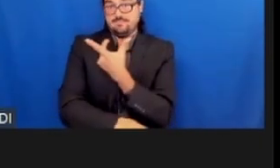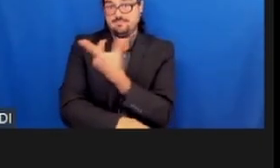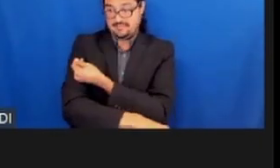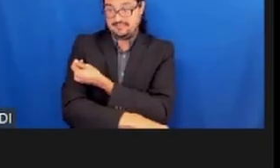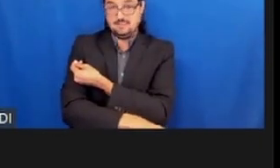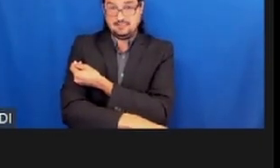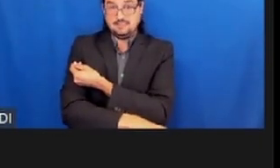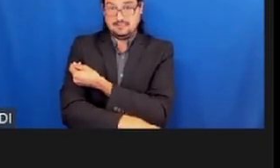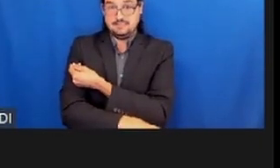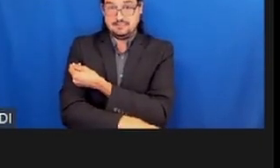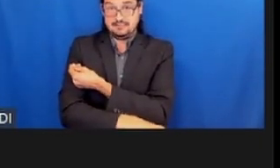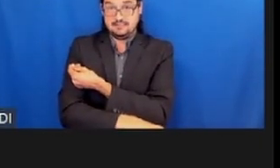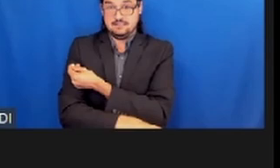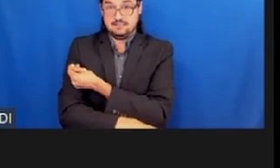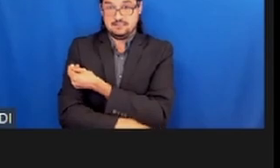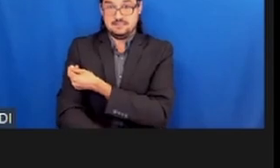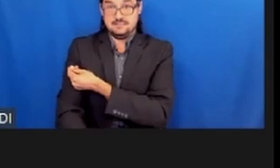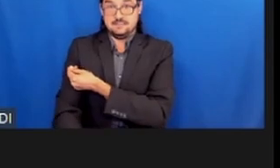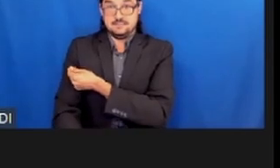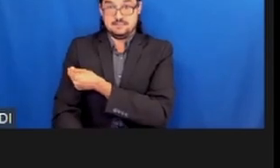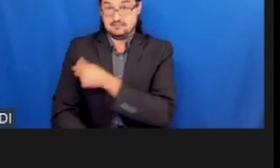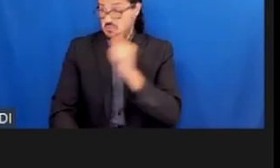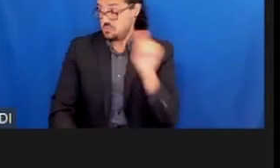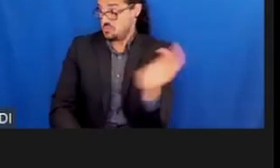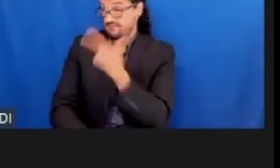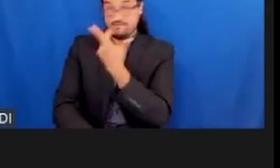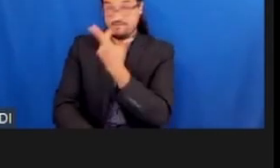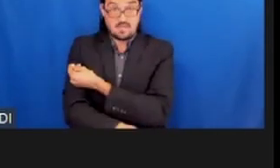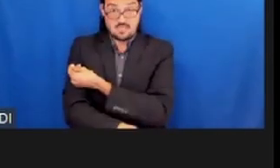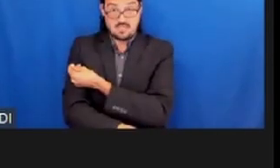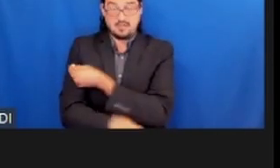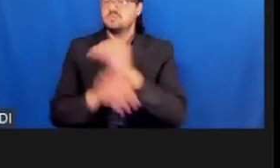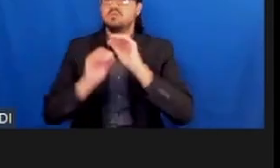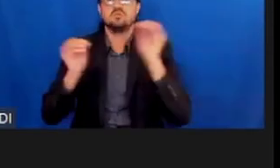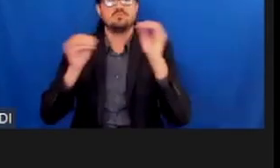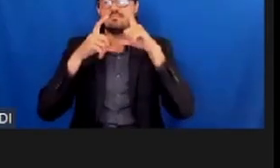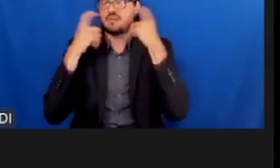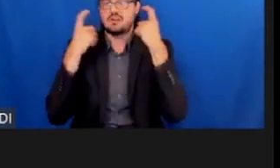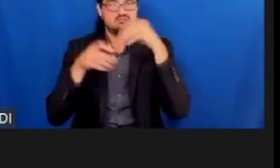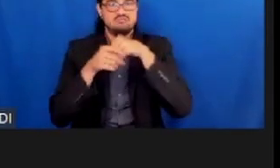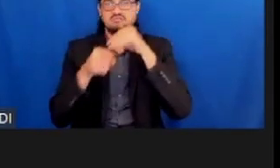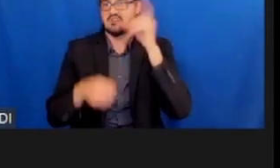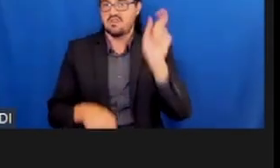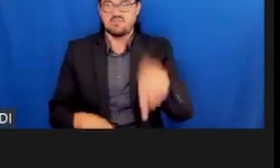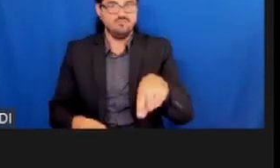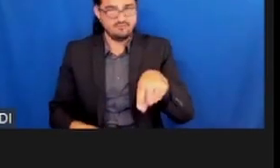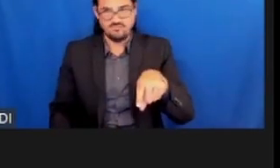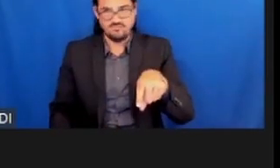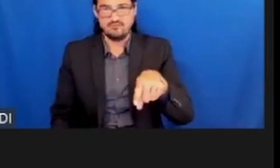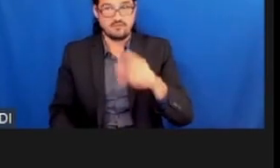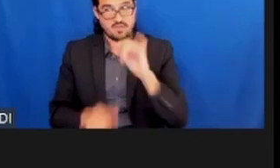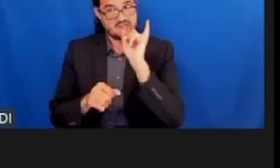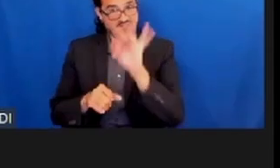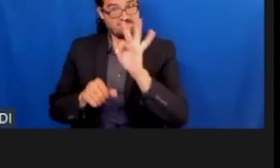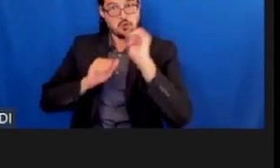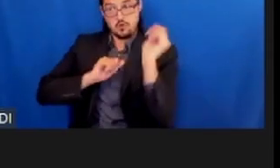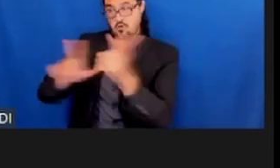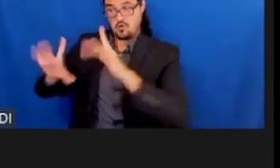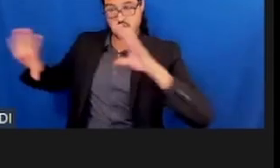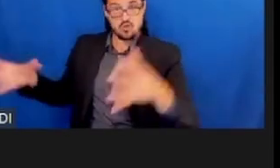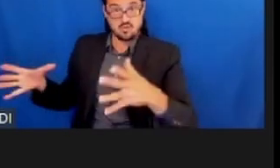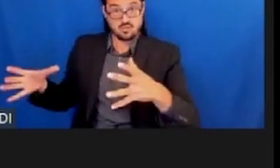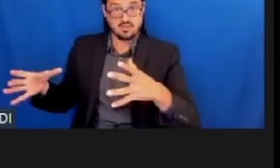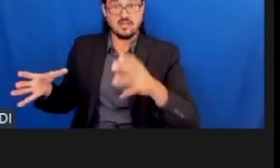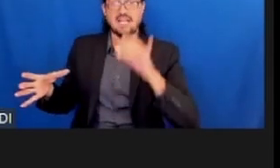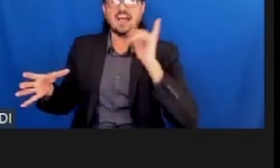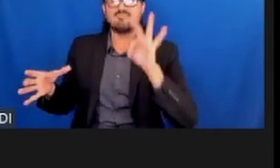face indoors. So anytime you're in an indoor setting, unless everyone around is verified to be unvaccinated, everyone will need to continue to cover their